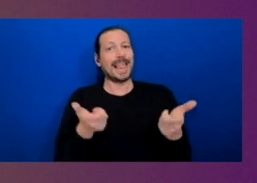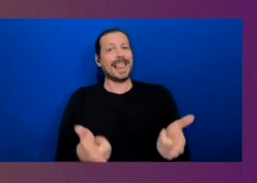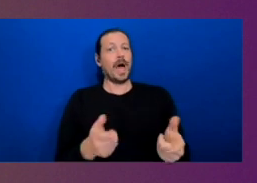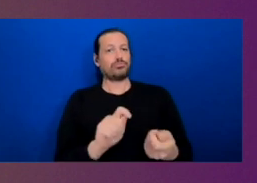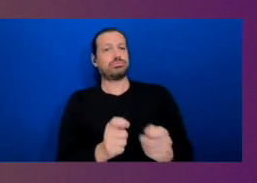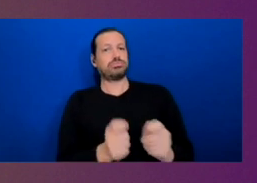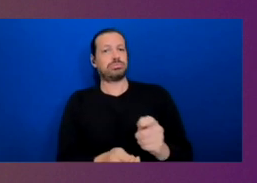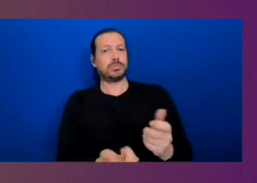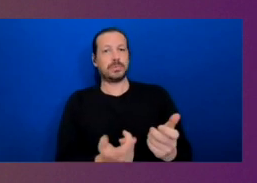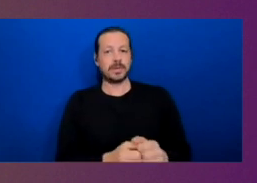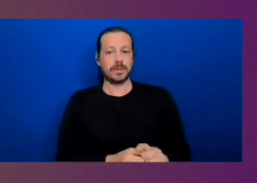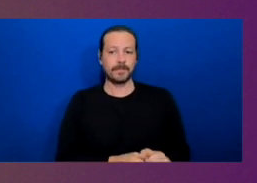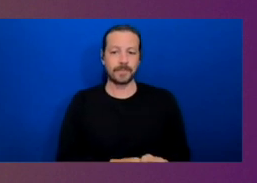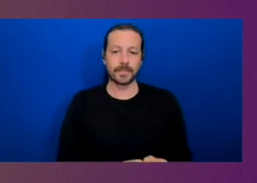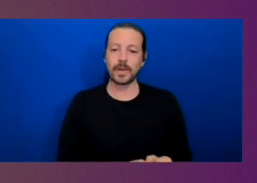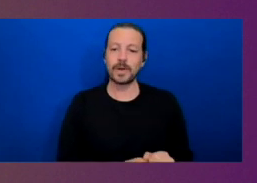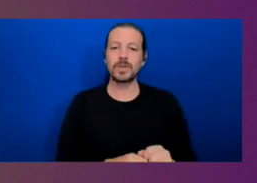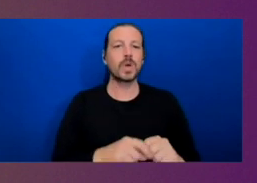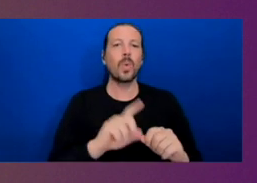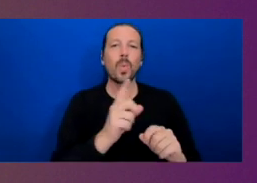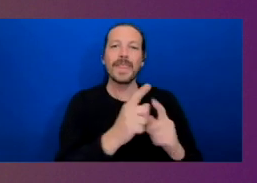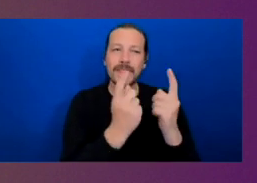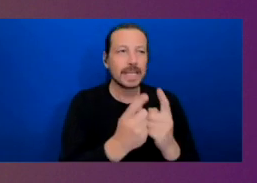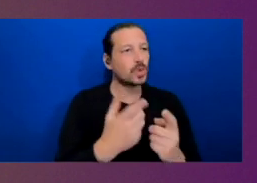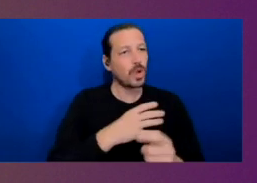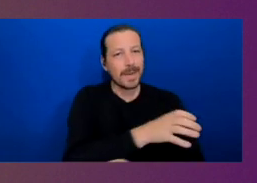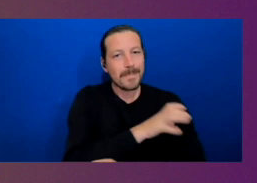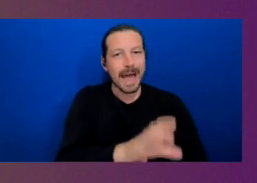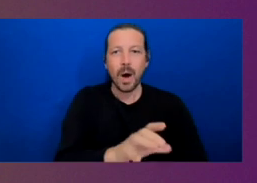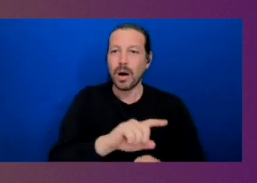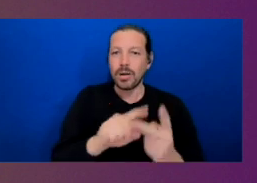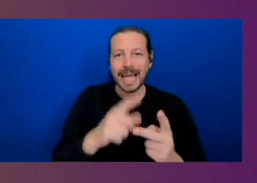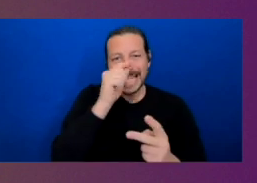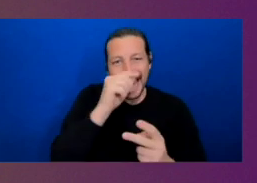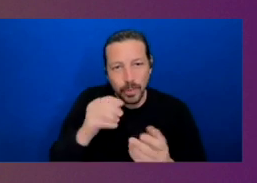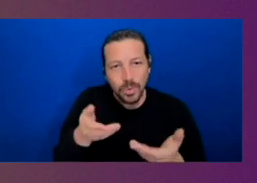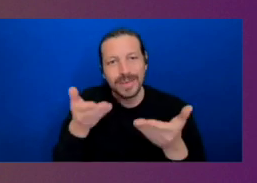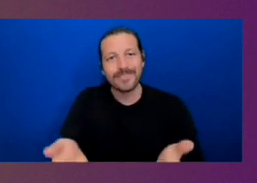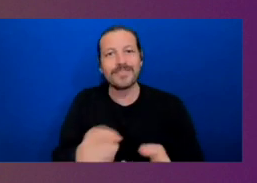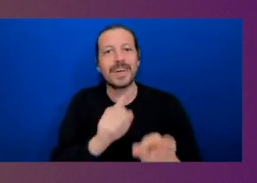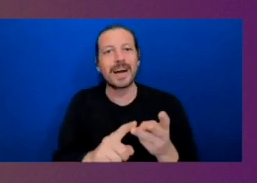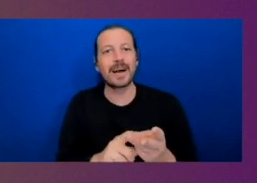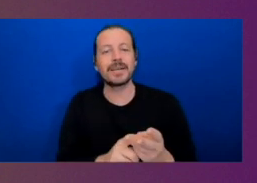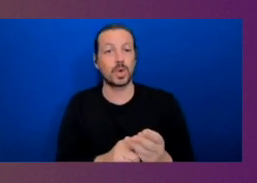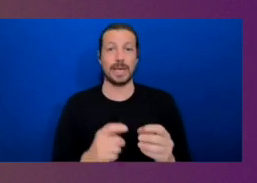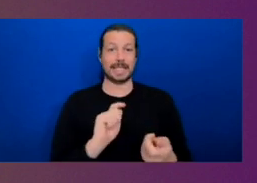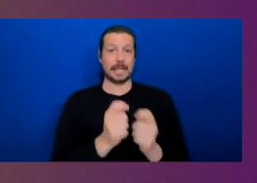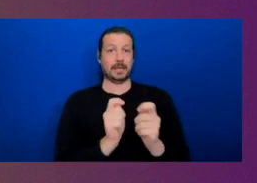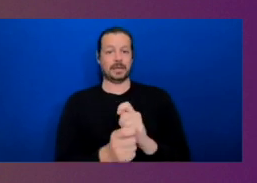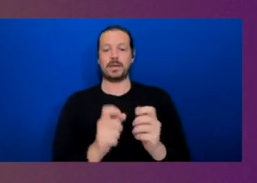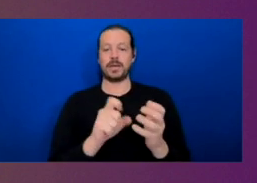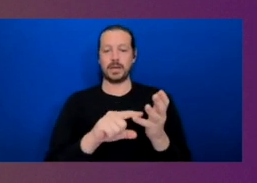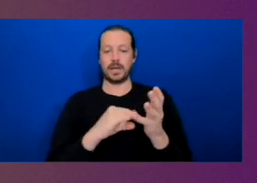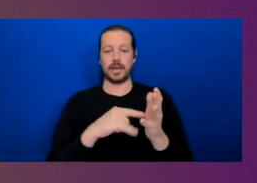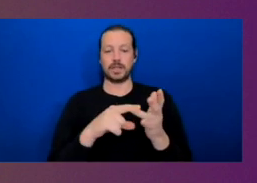want to empower. Who do you want to enable with your technology? So customization is one key factor that I've learned over